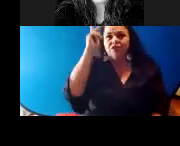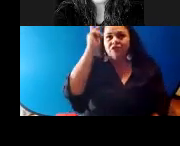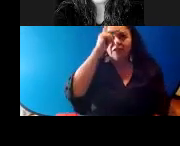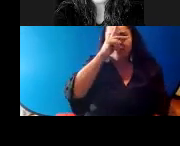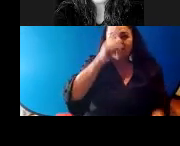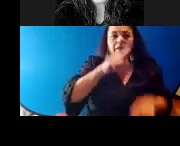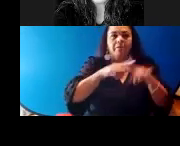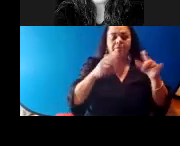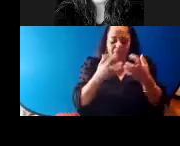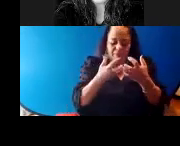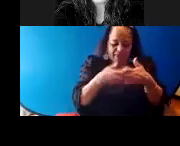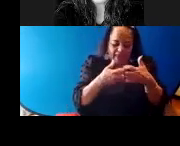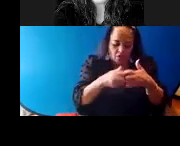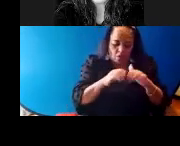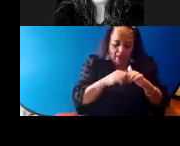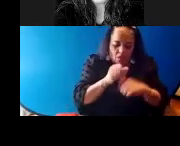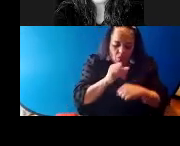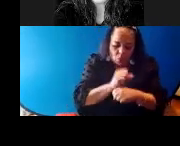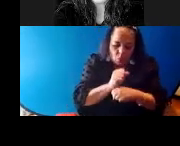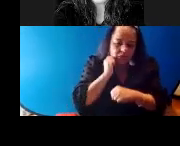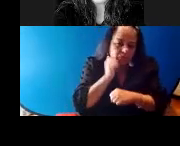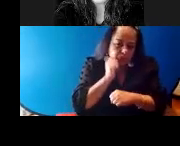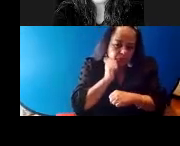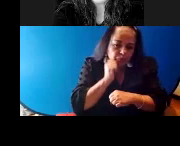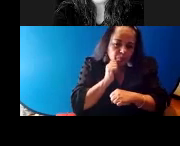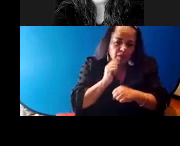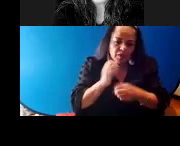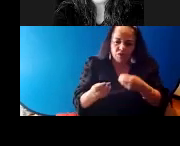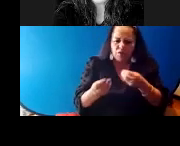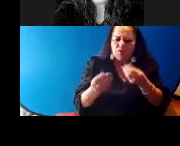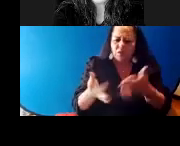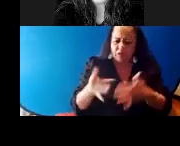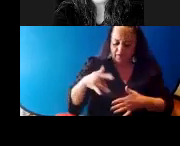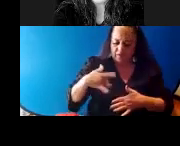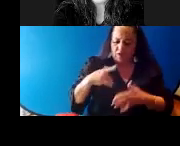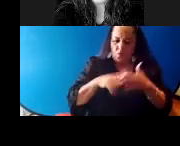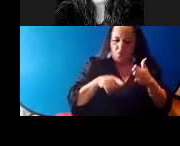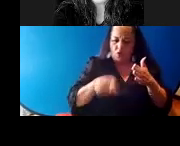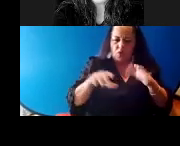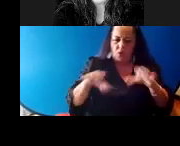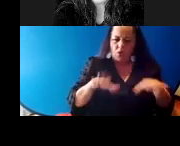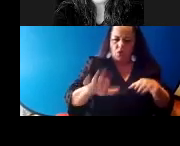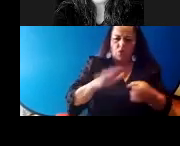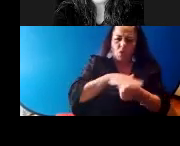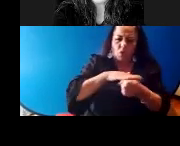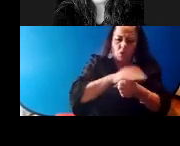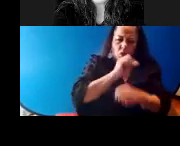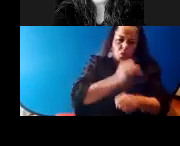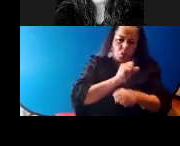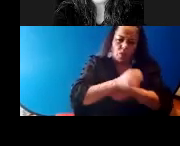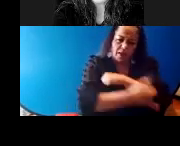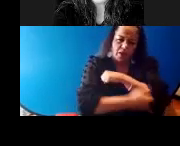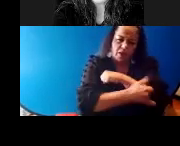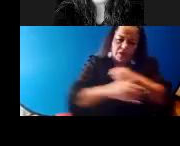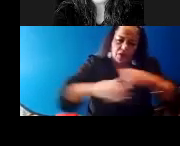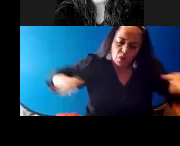even the mechanics of what that is. And so again, we just put that in to give you a sense as you all are doing your local work in counties, where we would encourage and